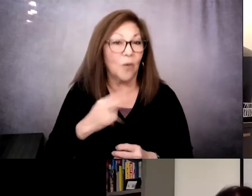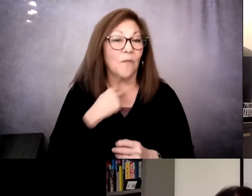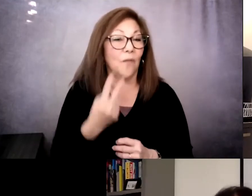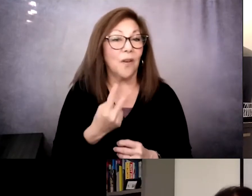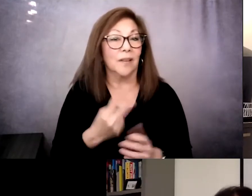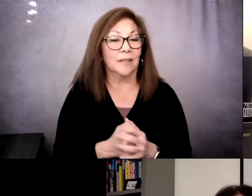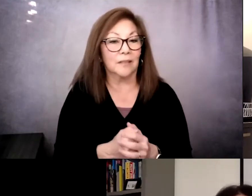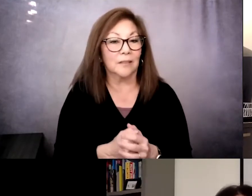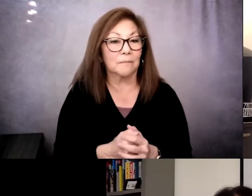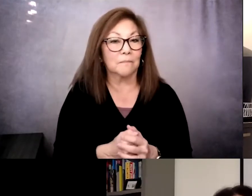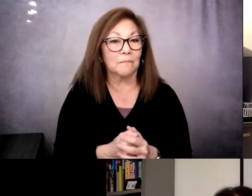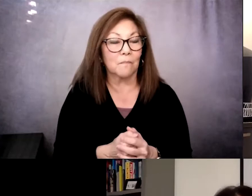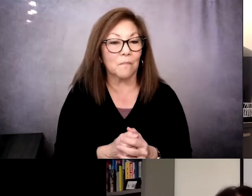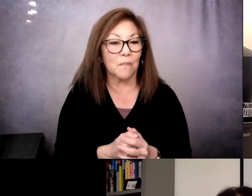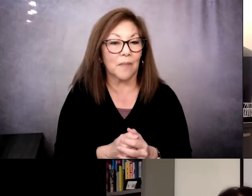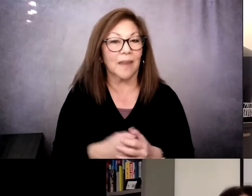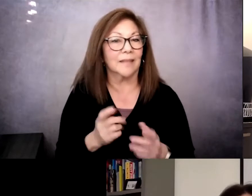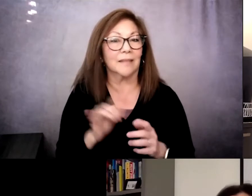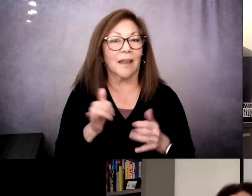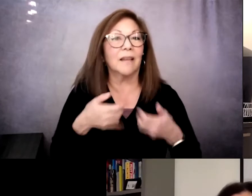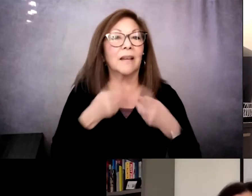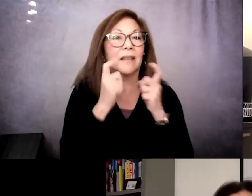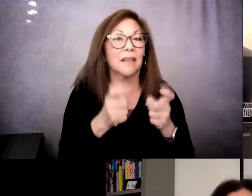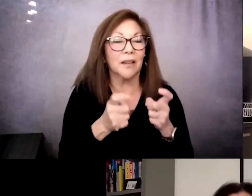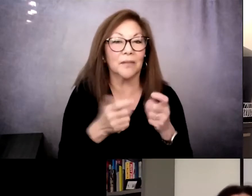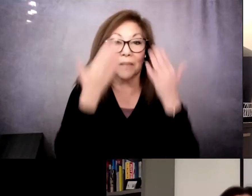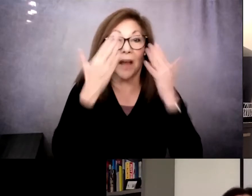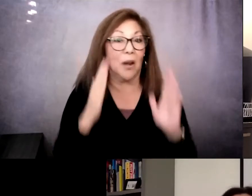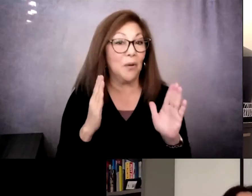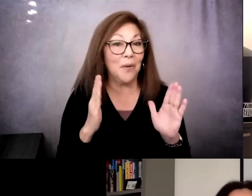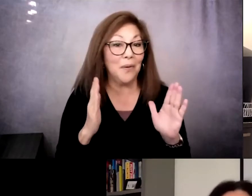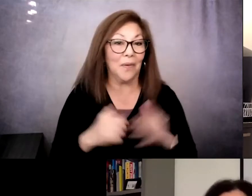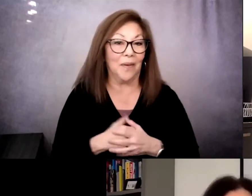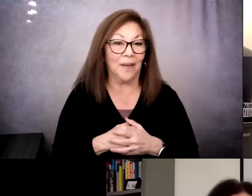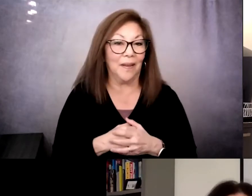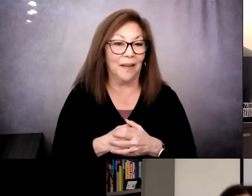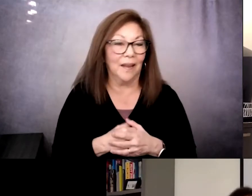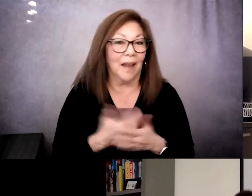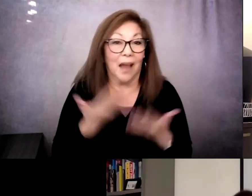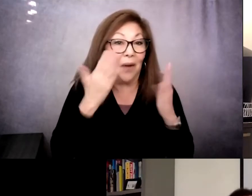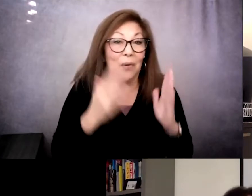so is such a gift. I don't know how else,